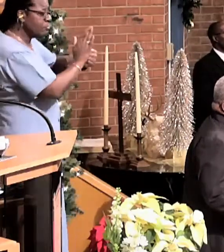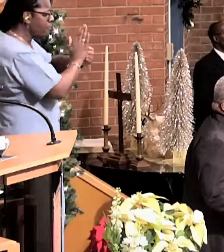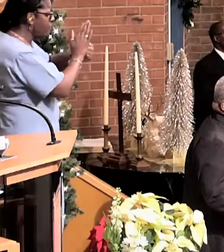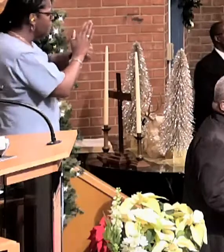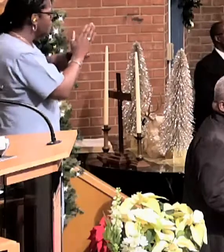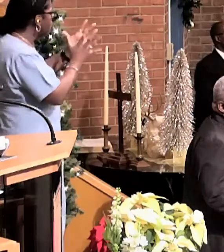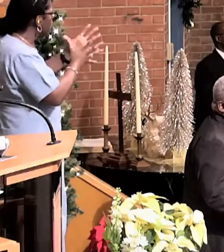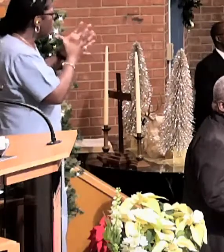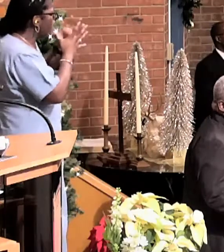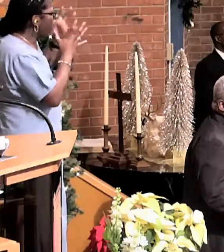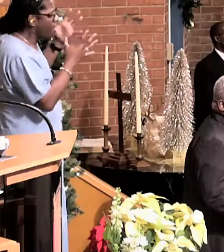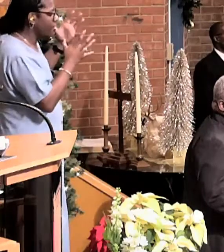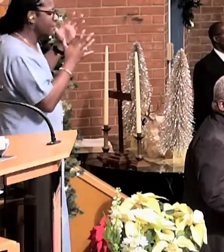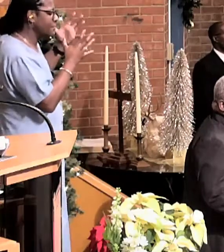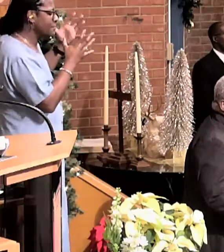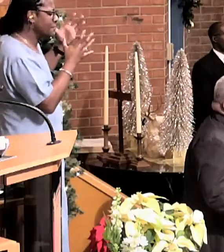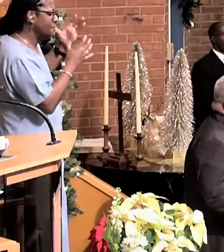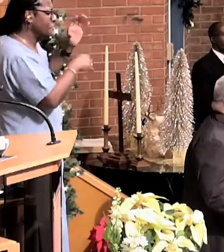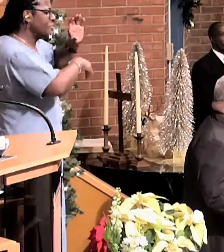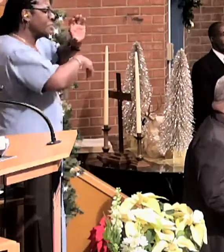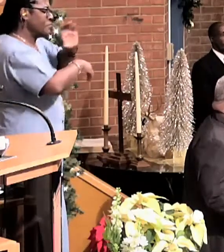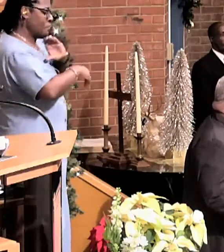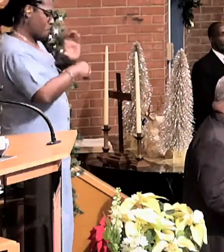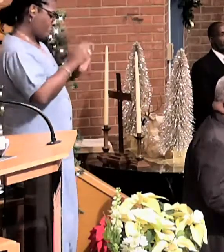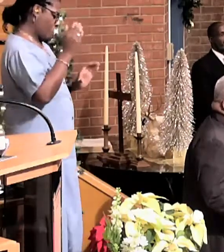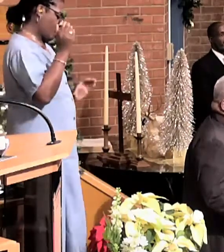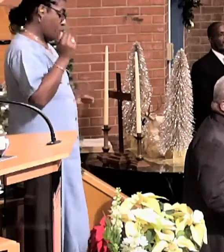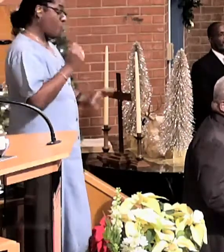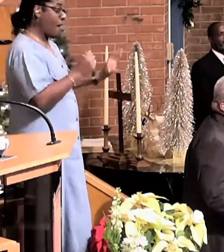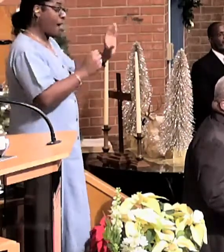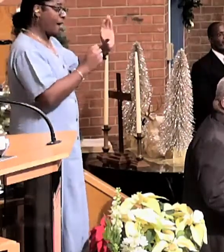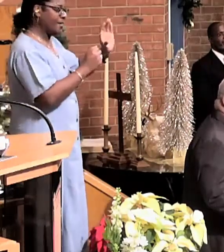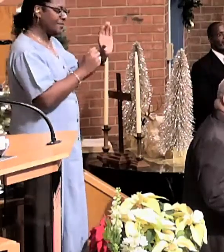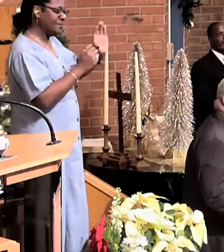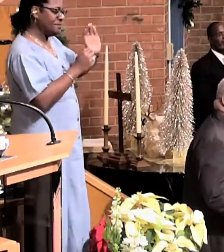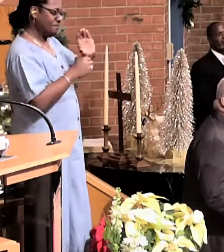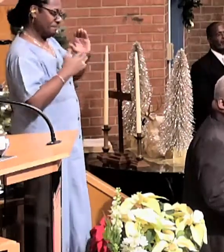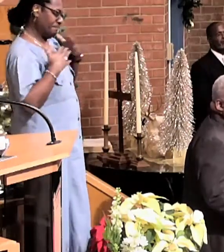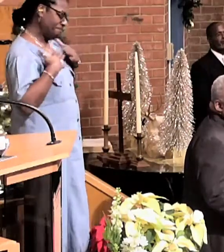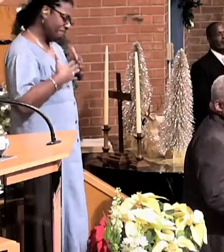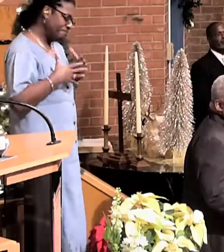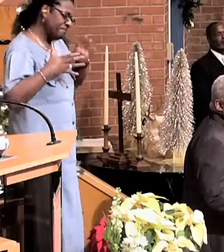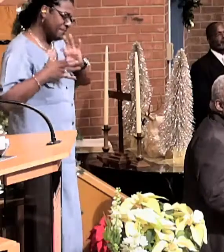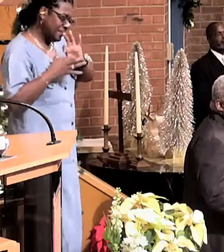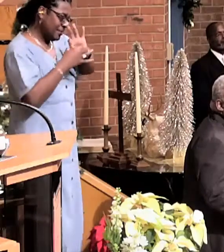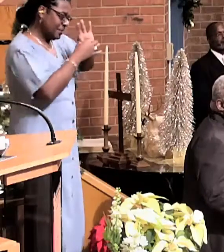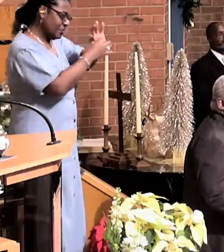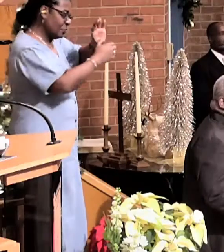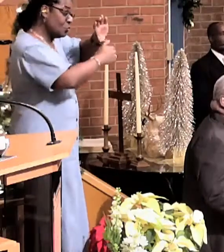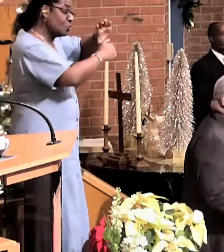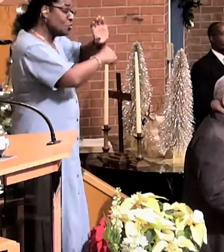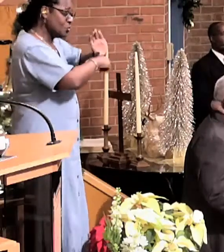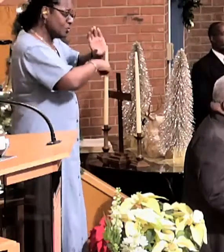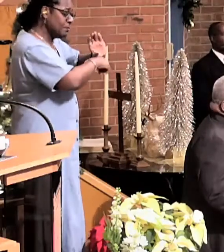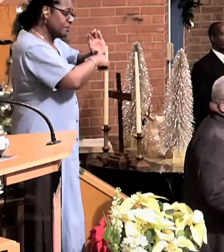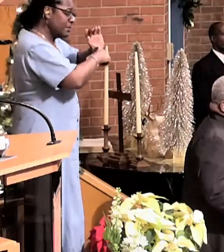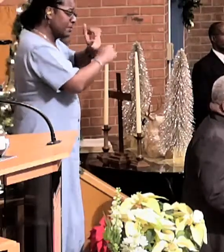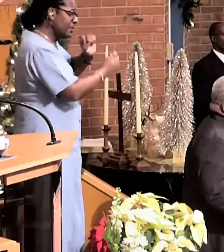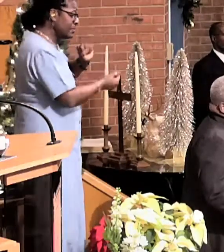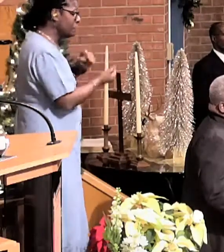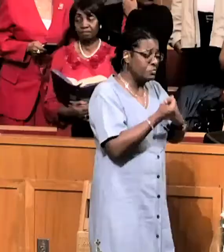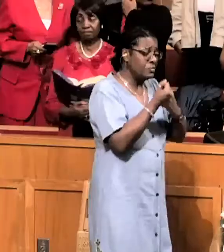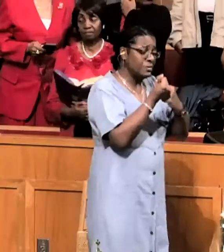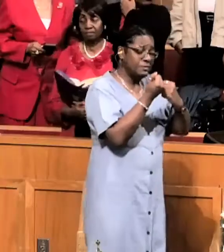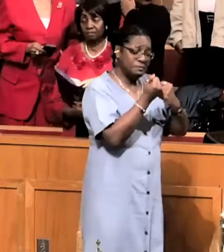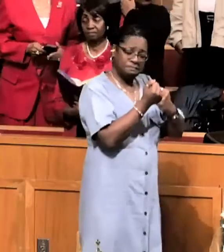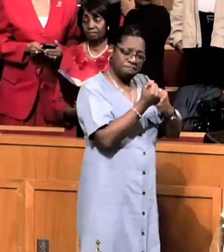the body of Christ is. Yes. That you were there to meet the needs of your brother and your sister. It meant so much to